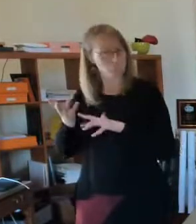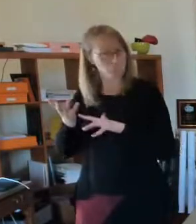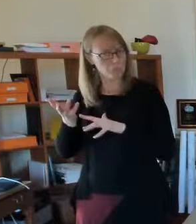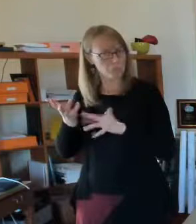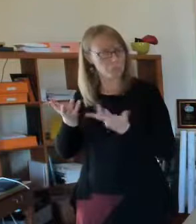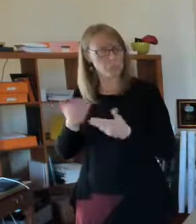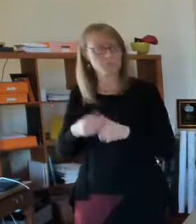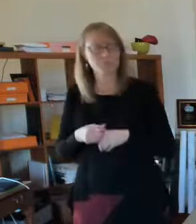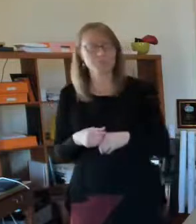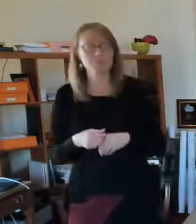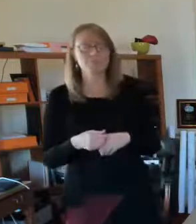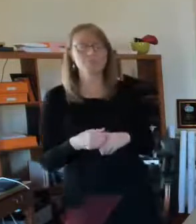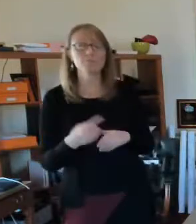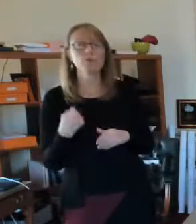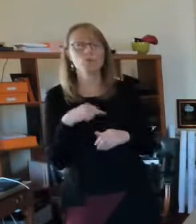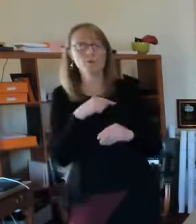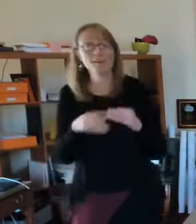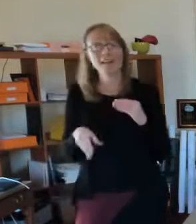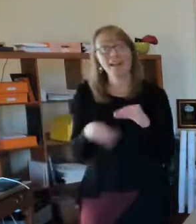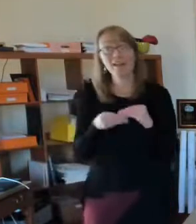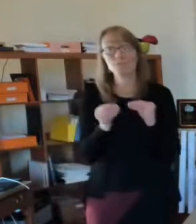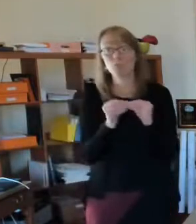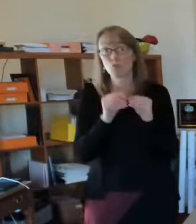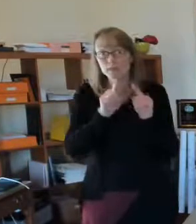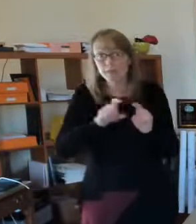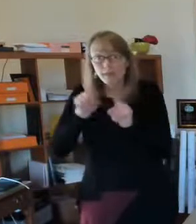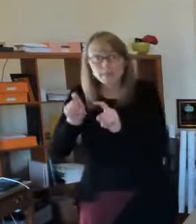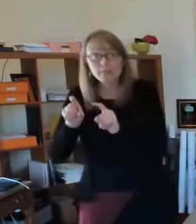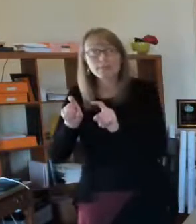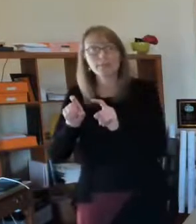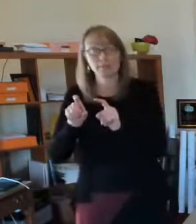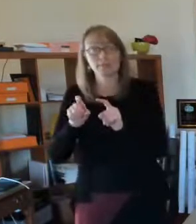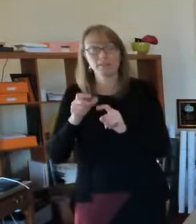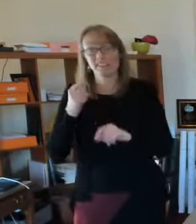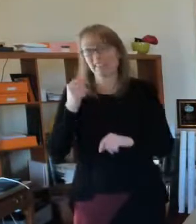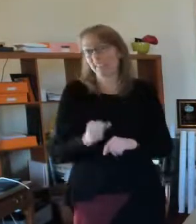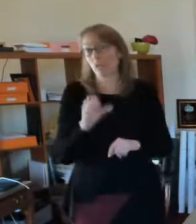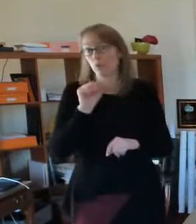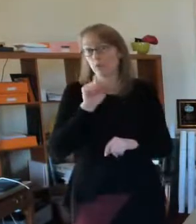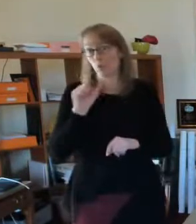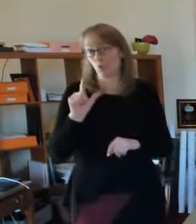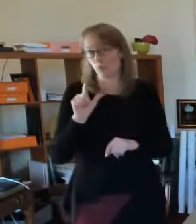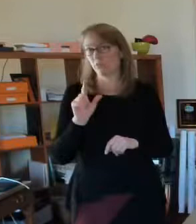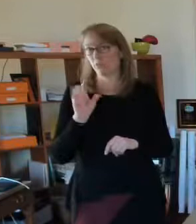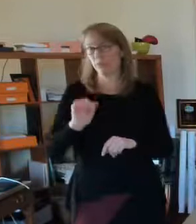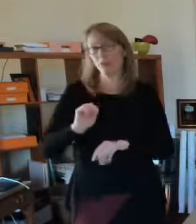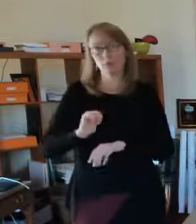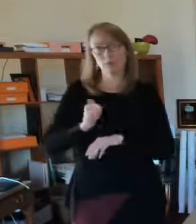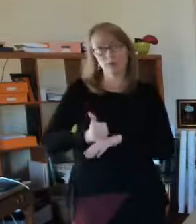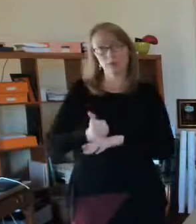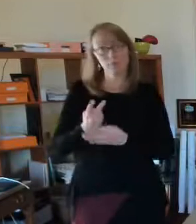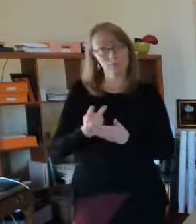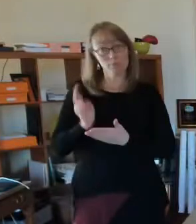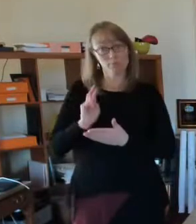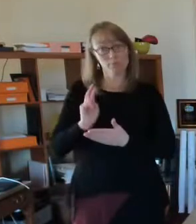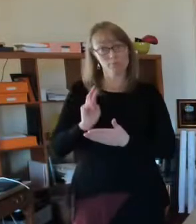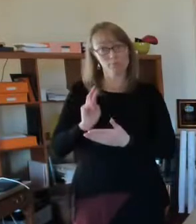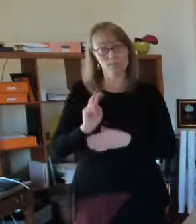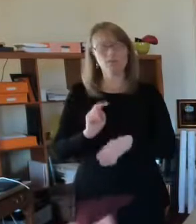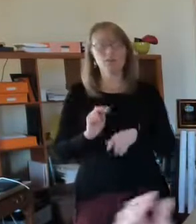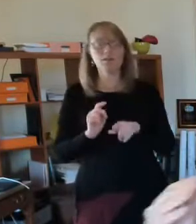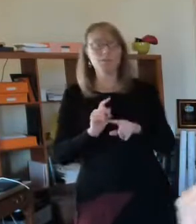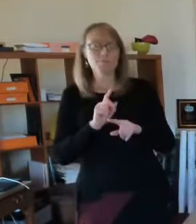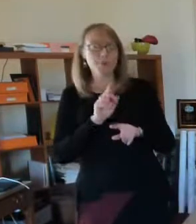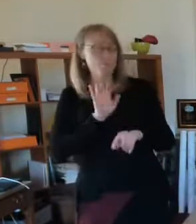that we put into place about 2 weeks ago. But frankly, up until then, the majority of our testing had